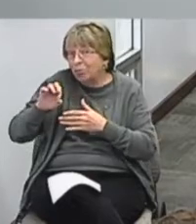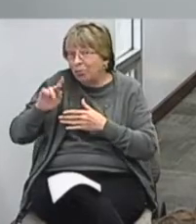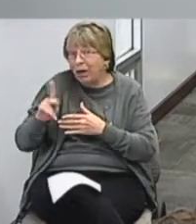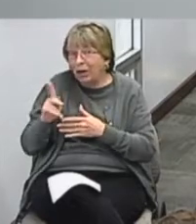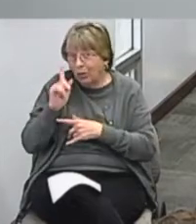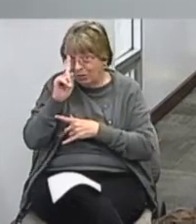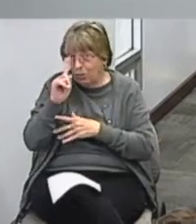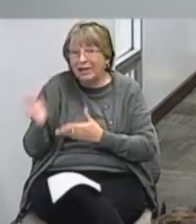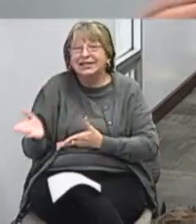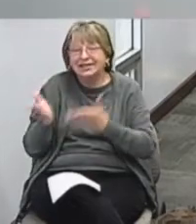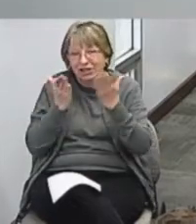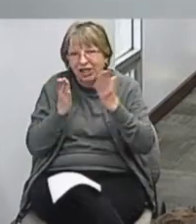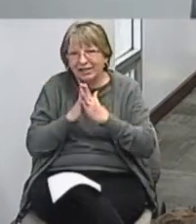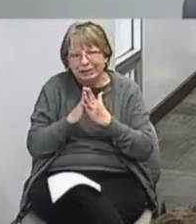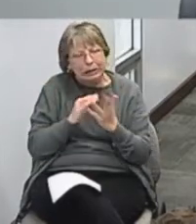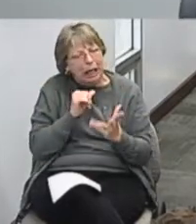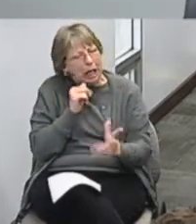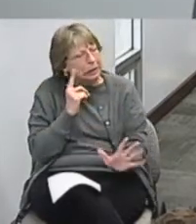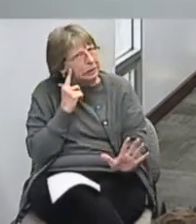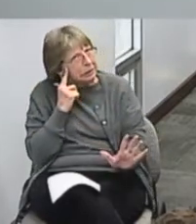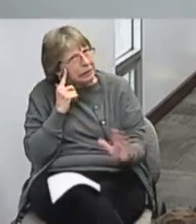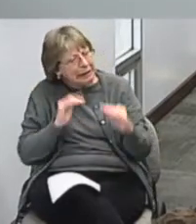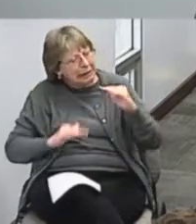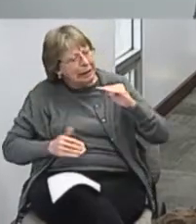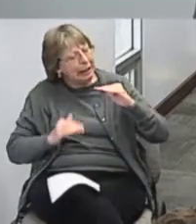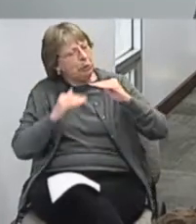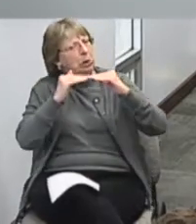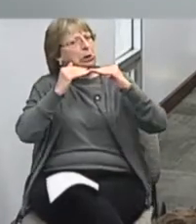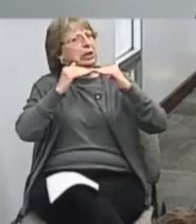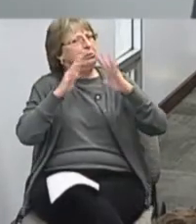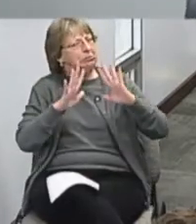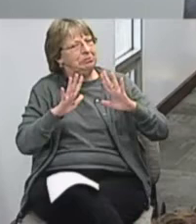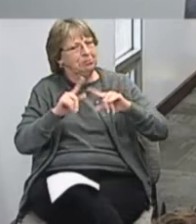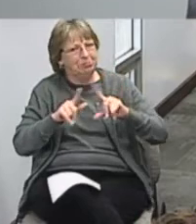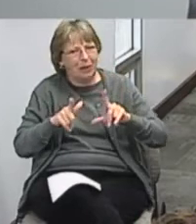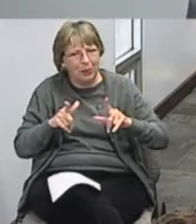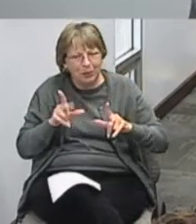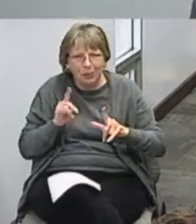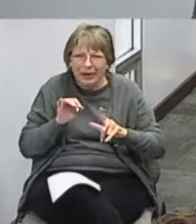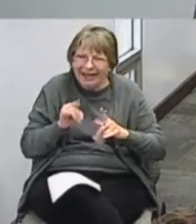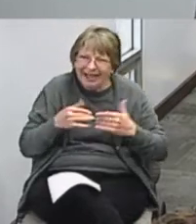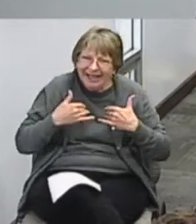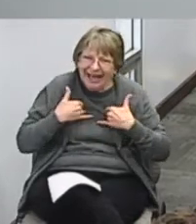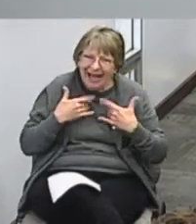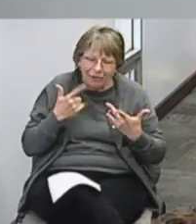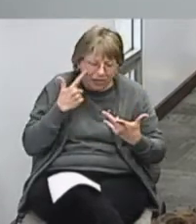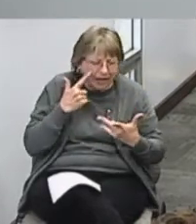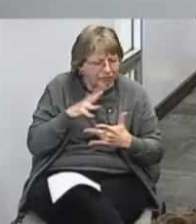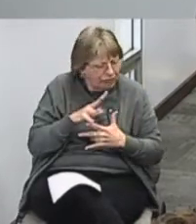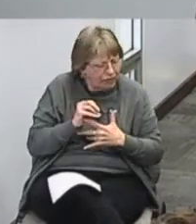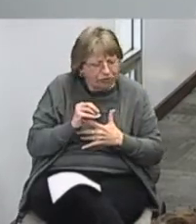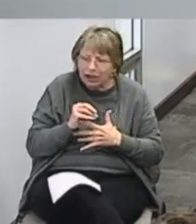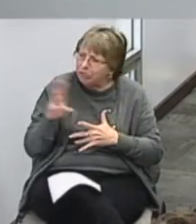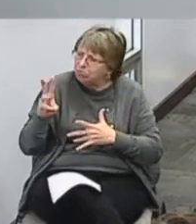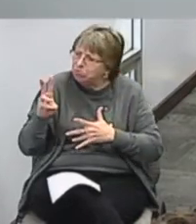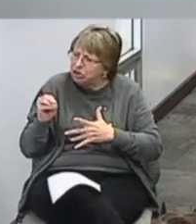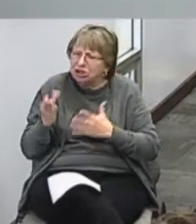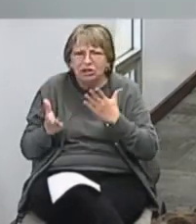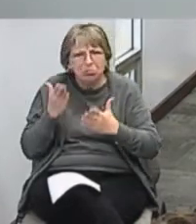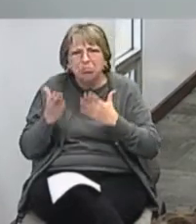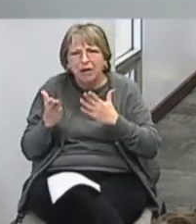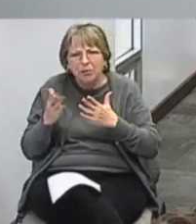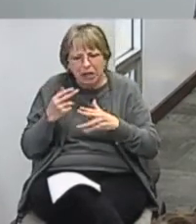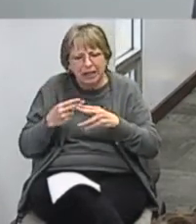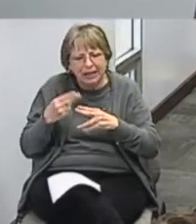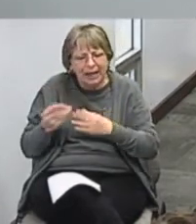thought that Yeah. one didn't quite make it to the top. That one but- didn't make the cut. But we did have, like I said, there was 50 to 60 names that were